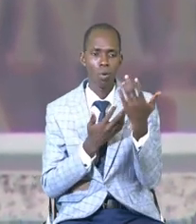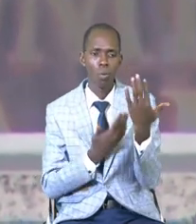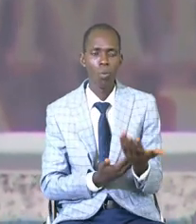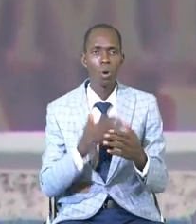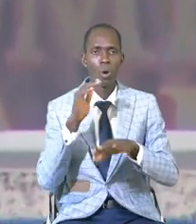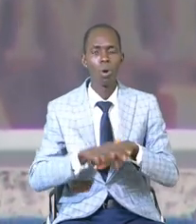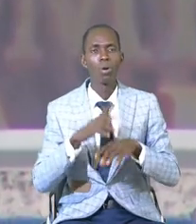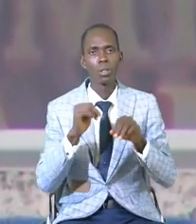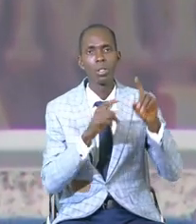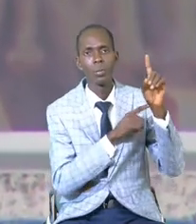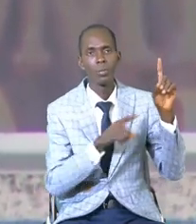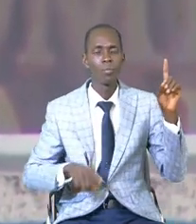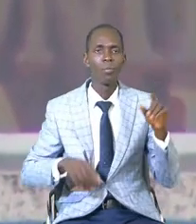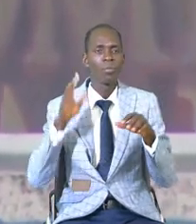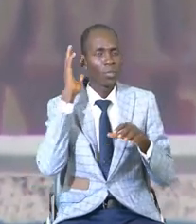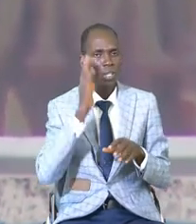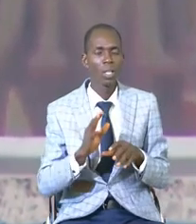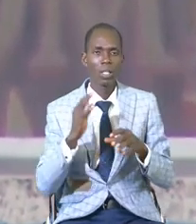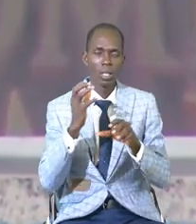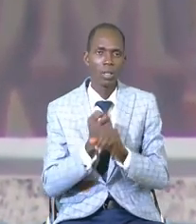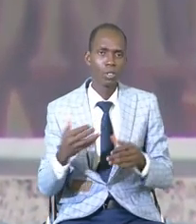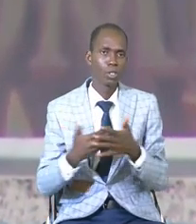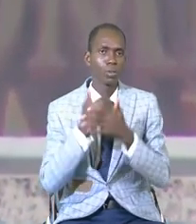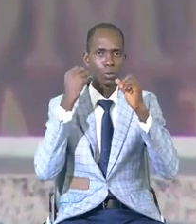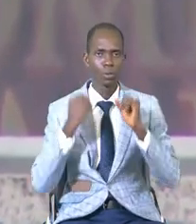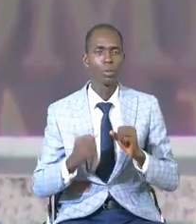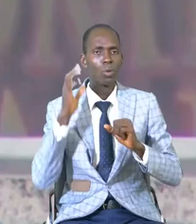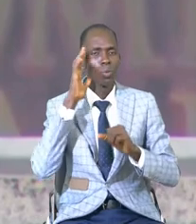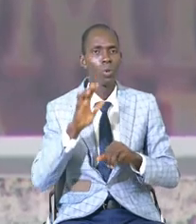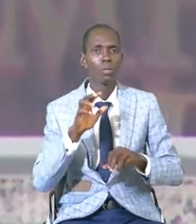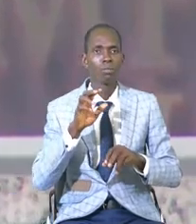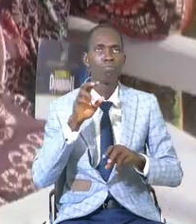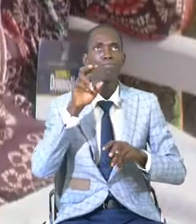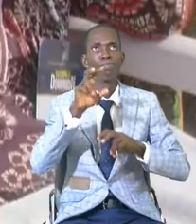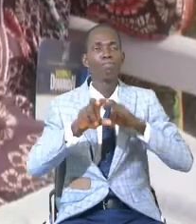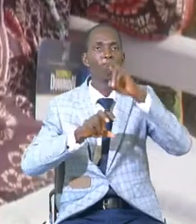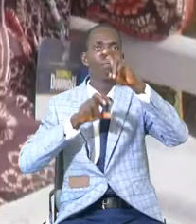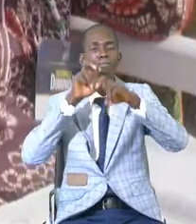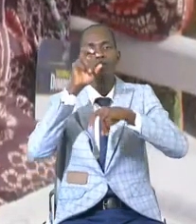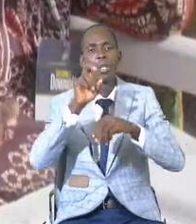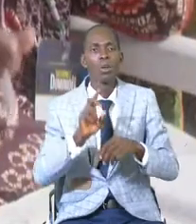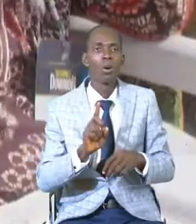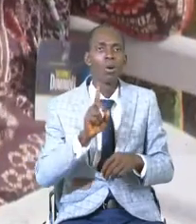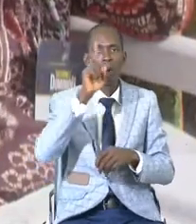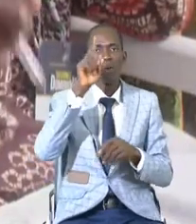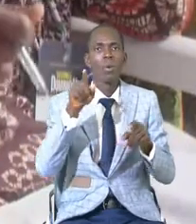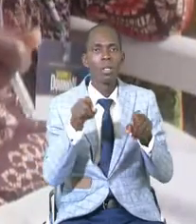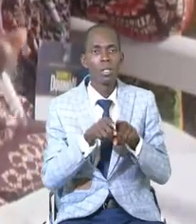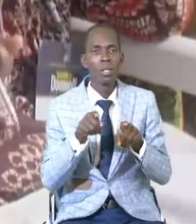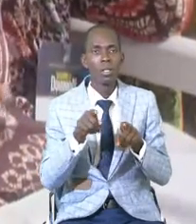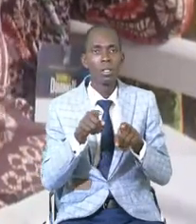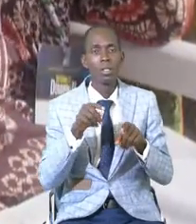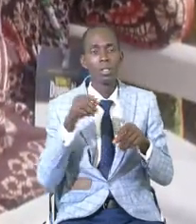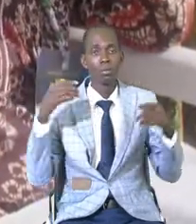Lord shall renew their strength. They will mount up. I'm talking about you there. They will mount up like wings as